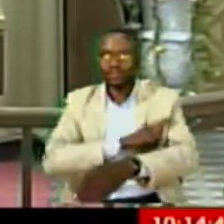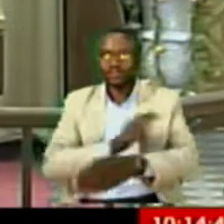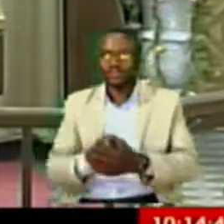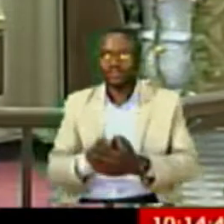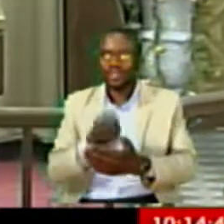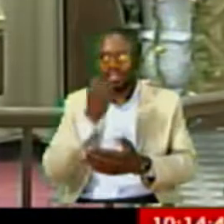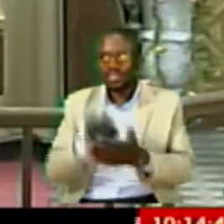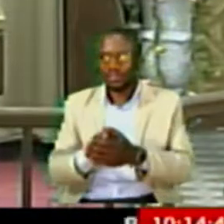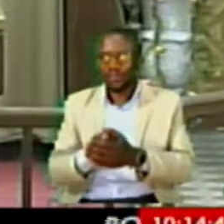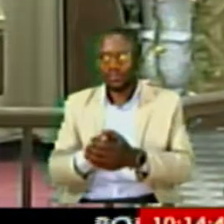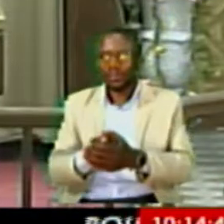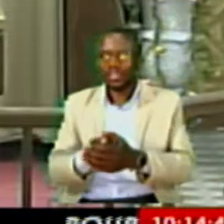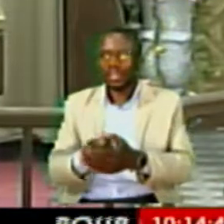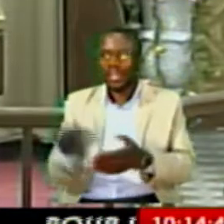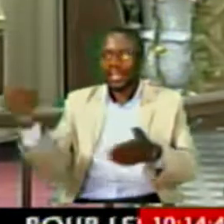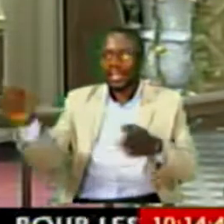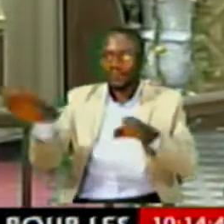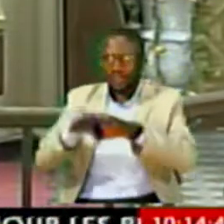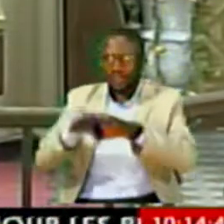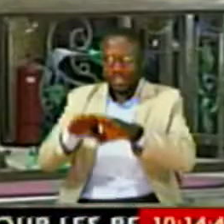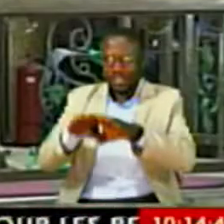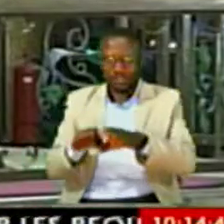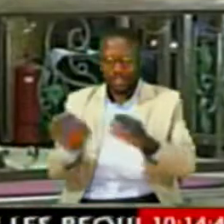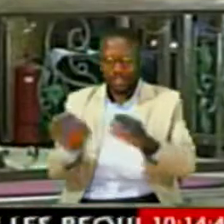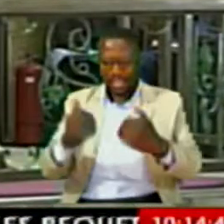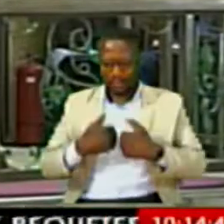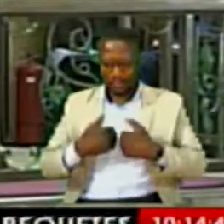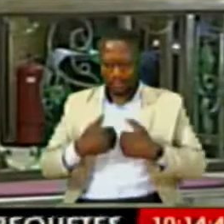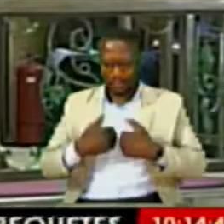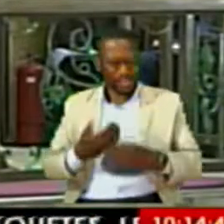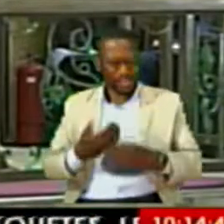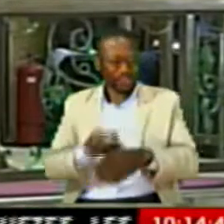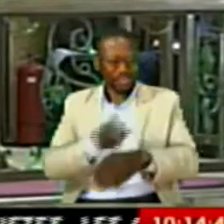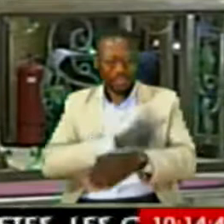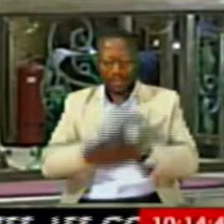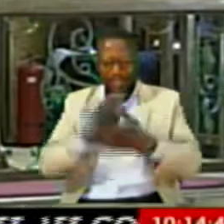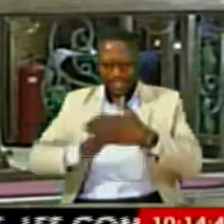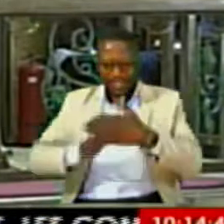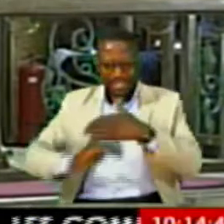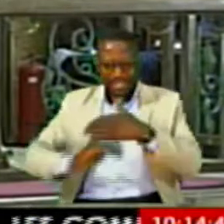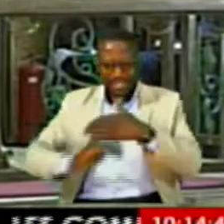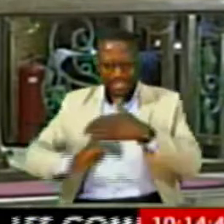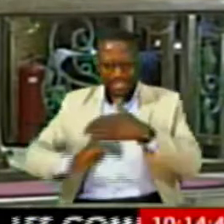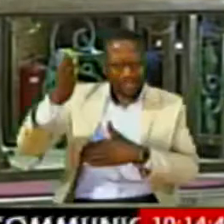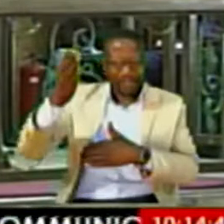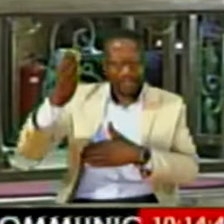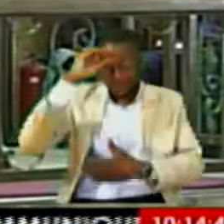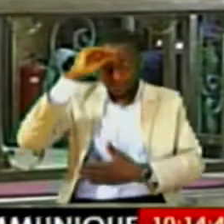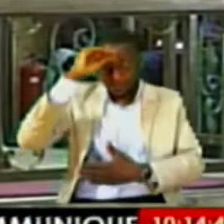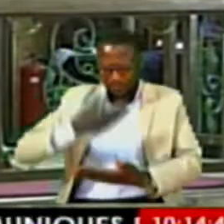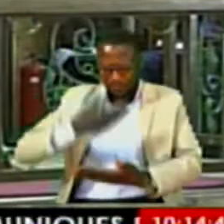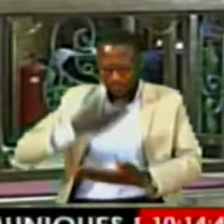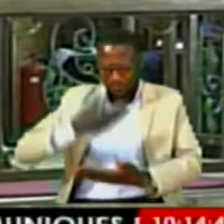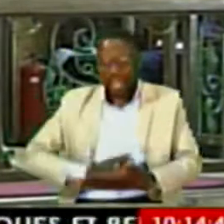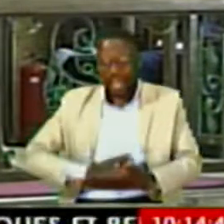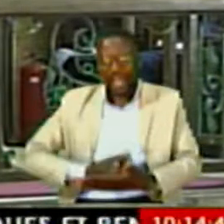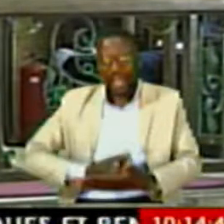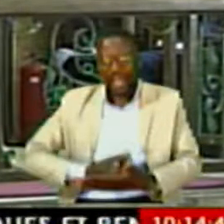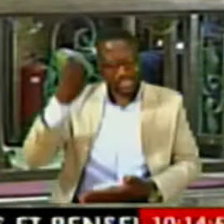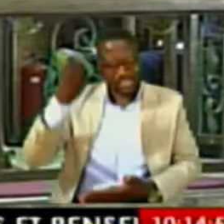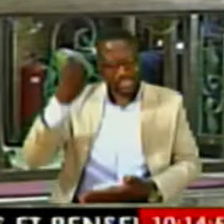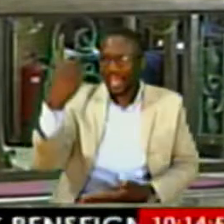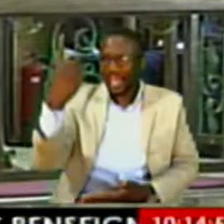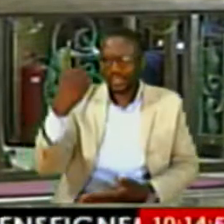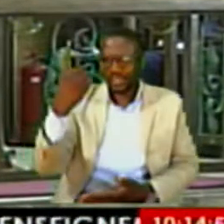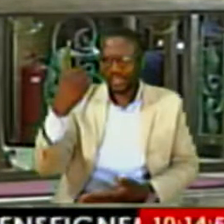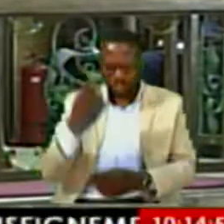deviendra enceinte. Therefore, the Lord himself will give you a sign. Behold, the virgin shall conceive and bear a